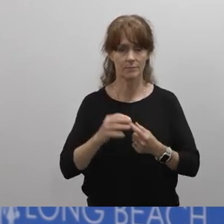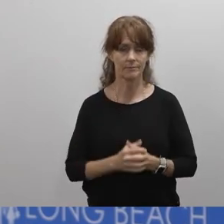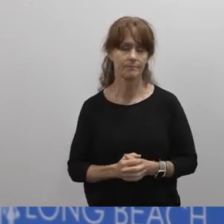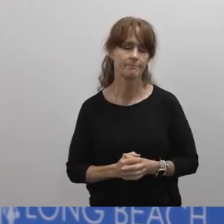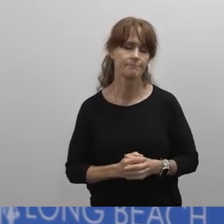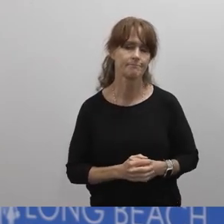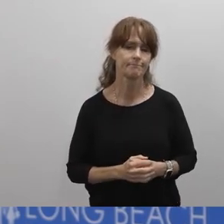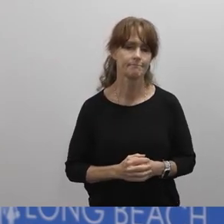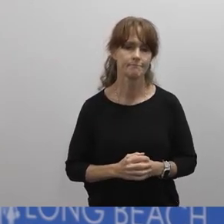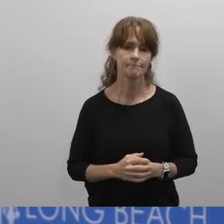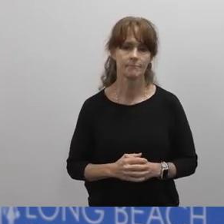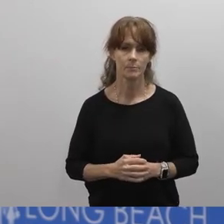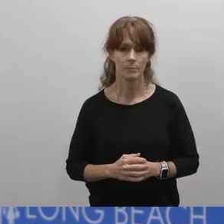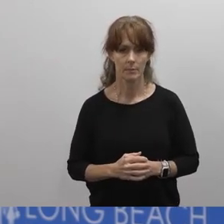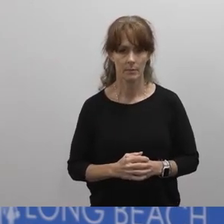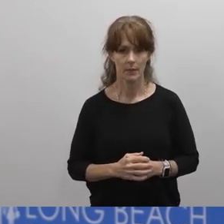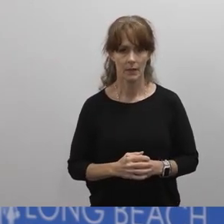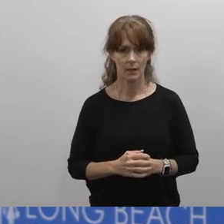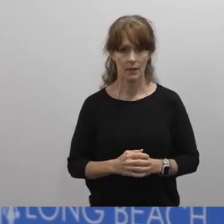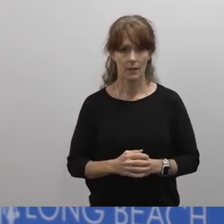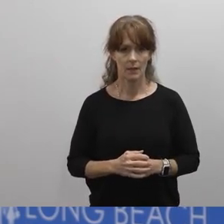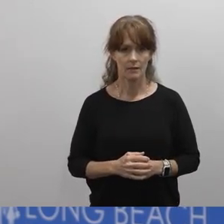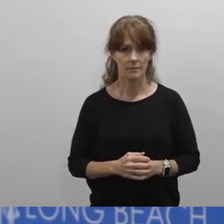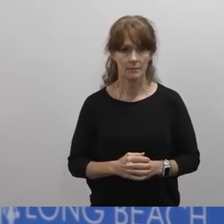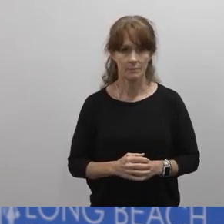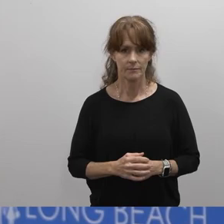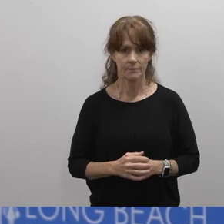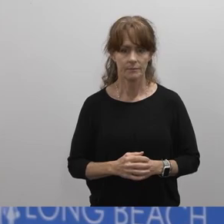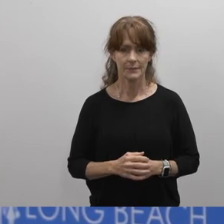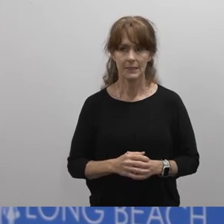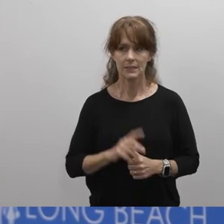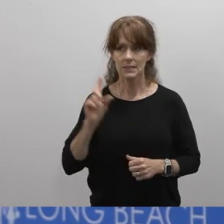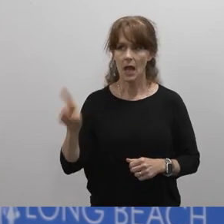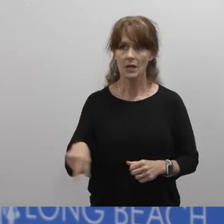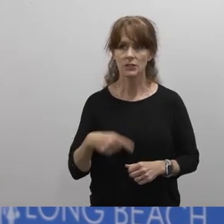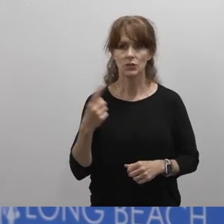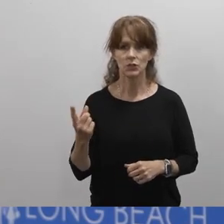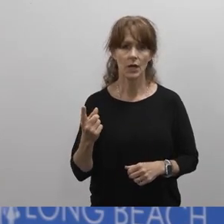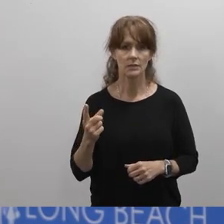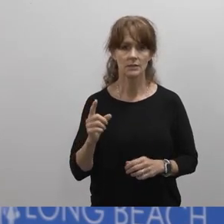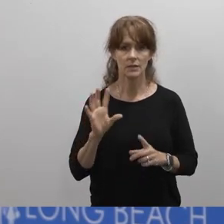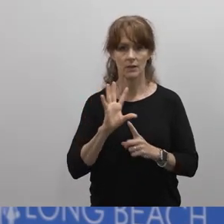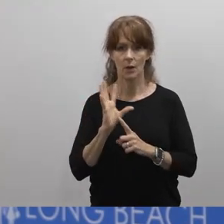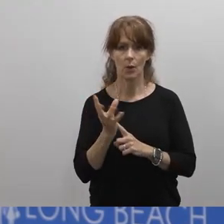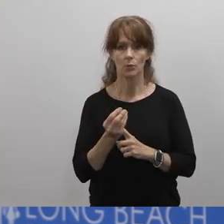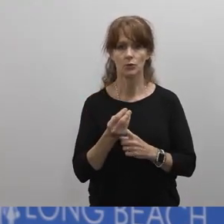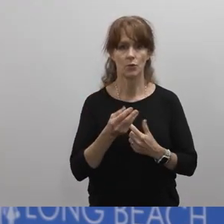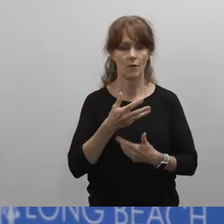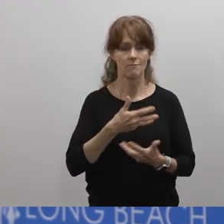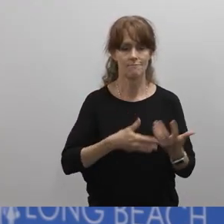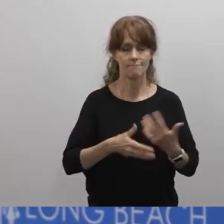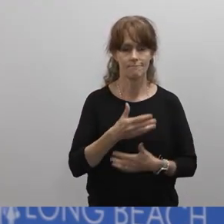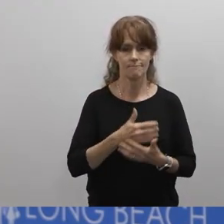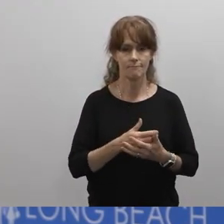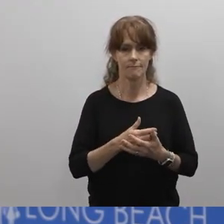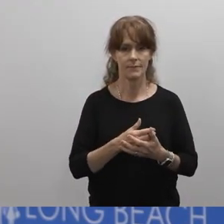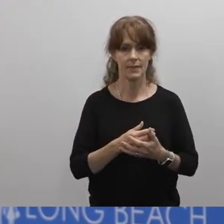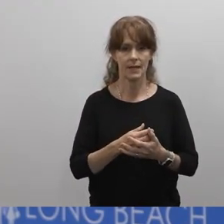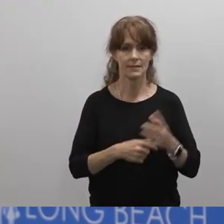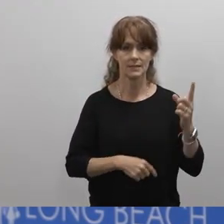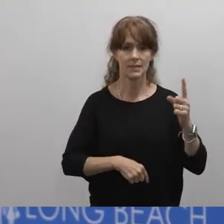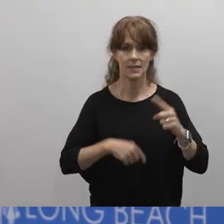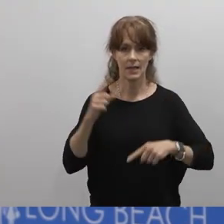the rich culture of one demographic or another. It's the rich diversity